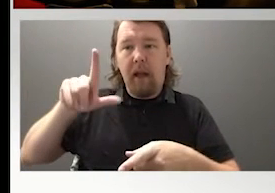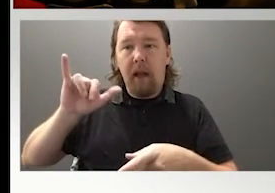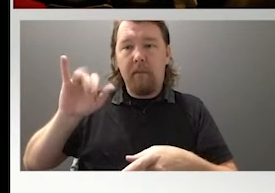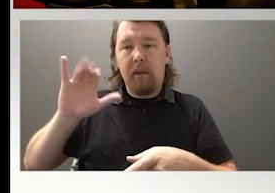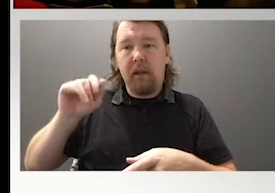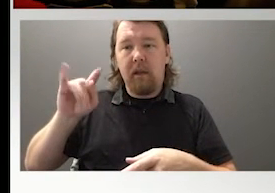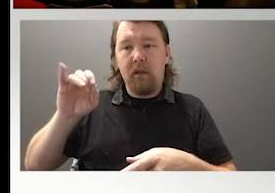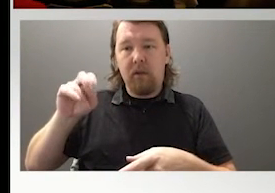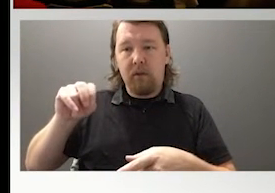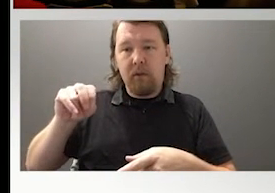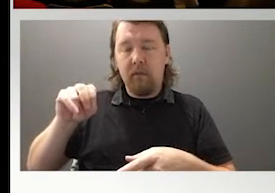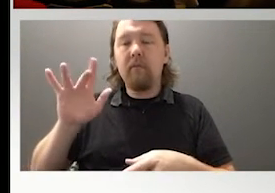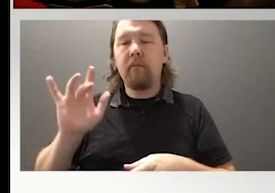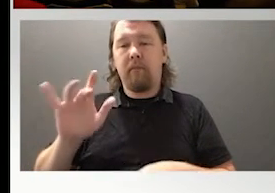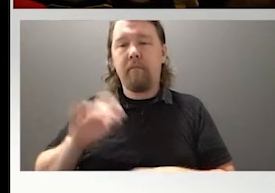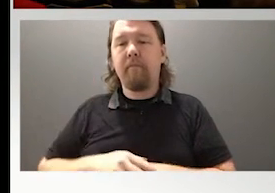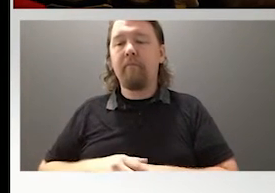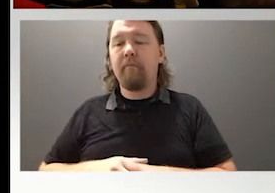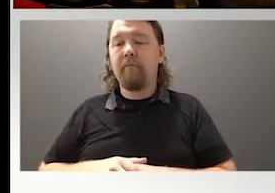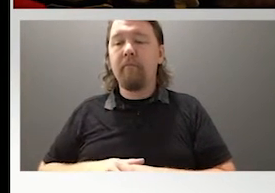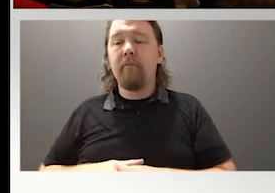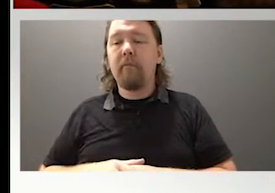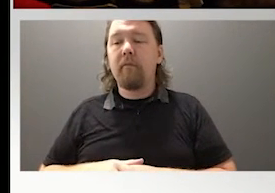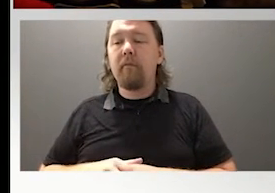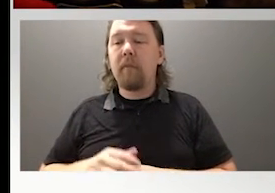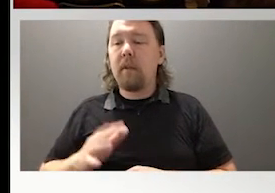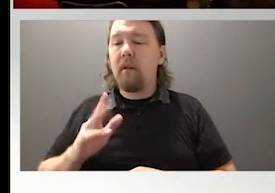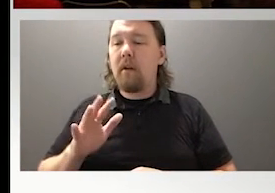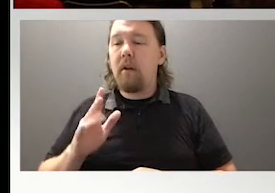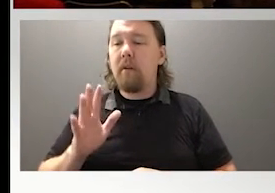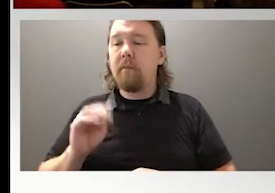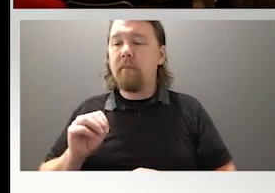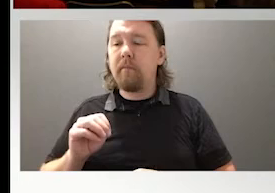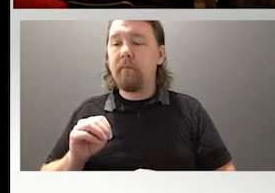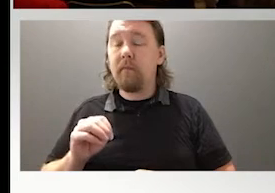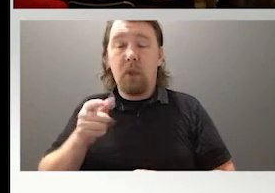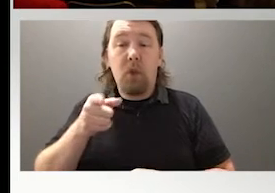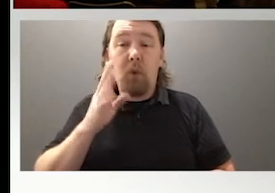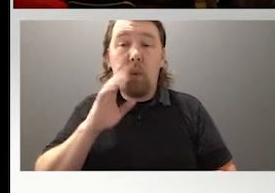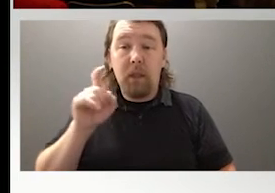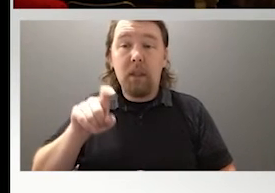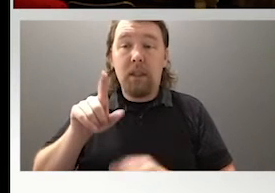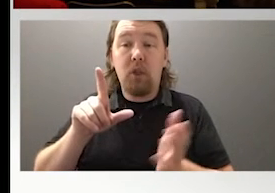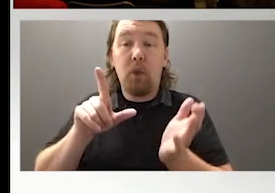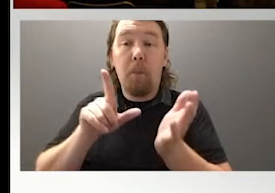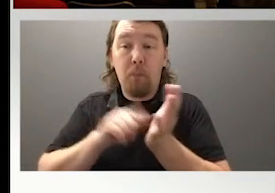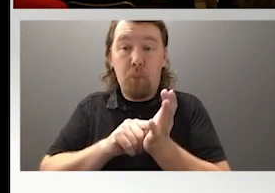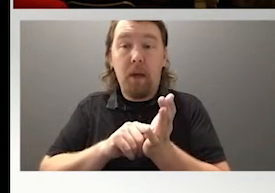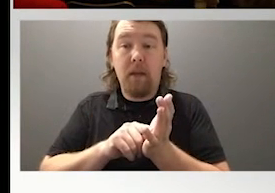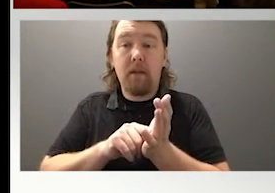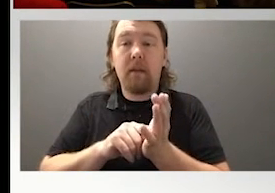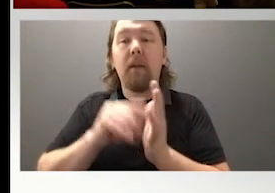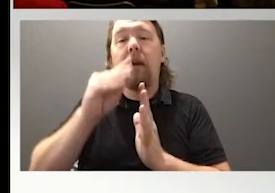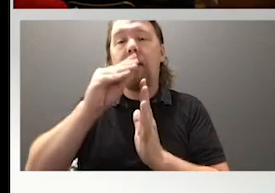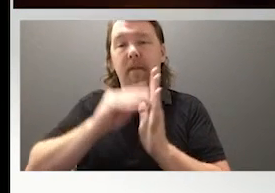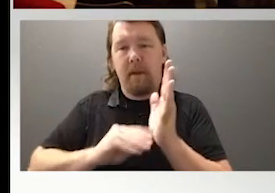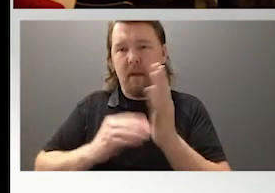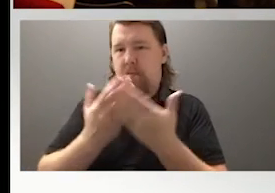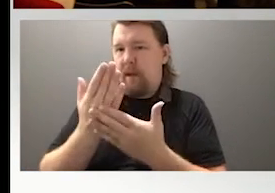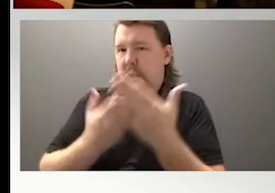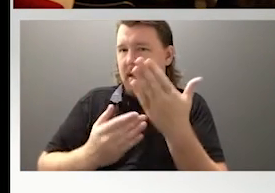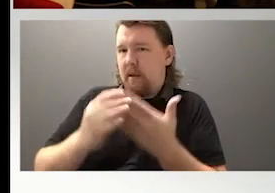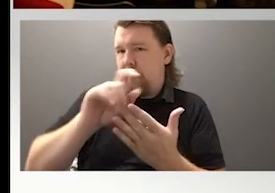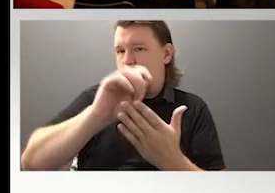our application. It's going to be, you will need to print it, and you will need to fill it